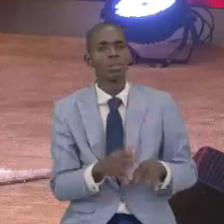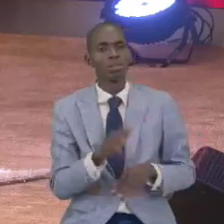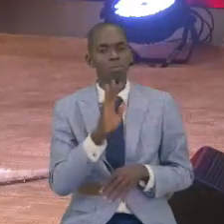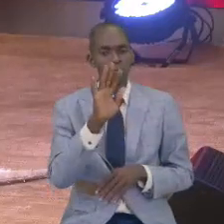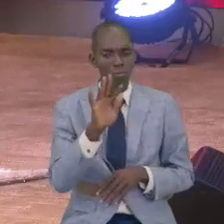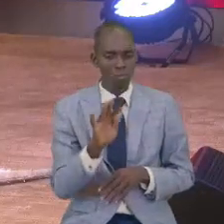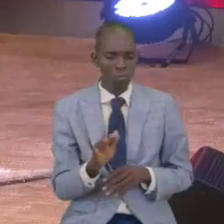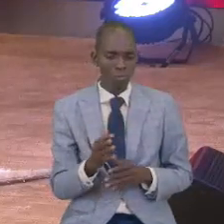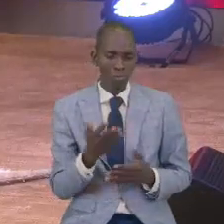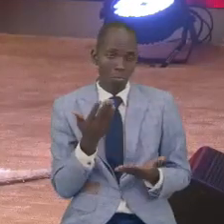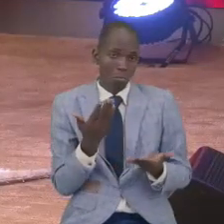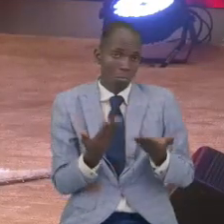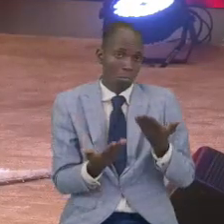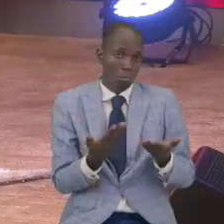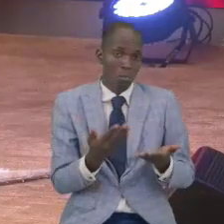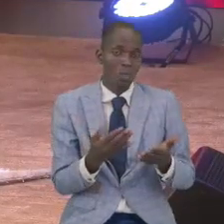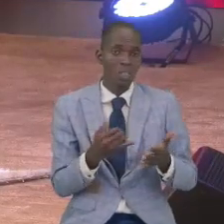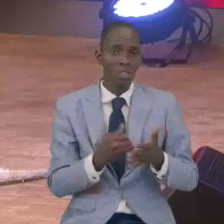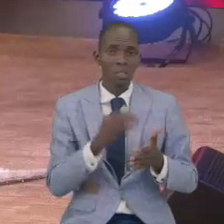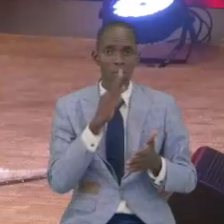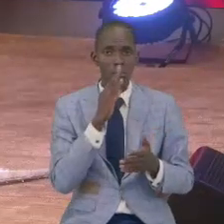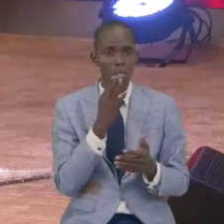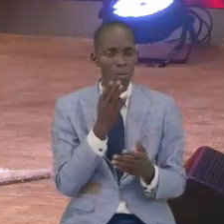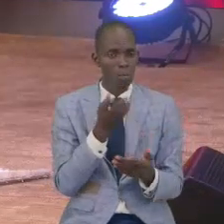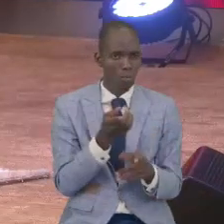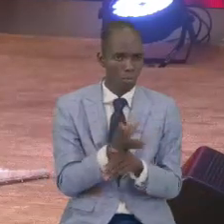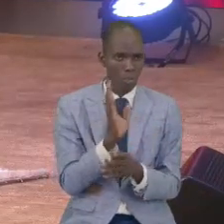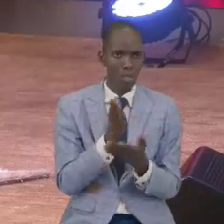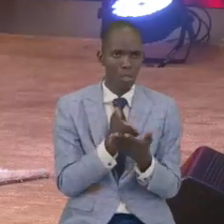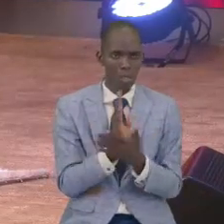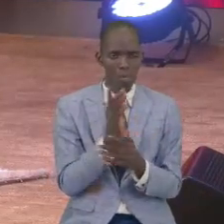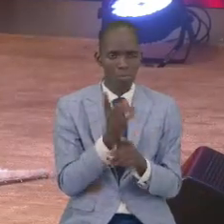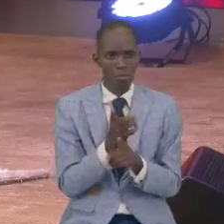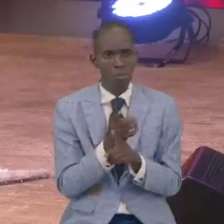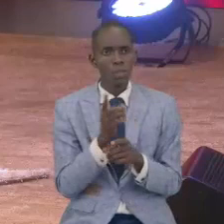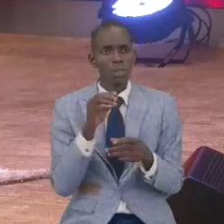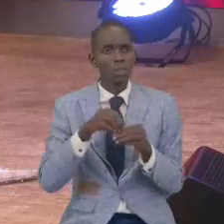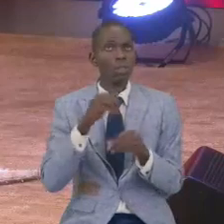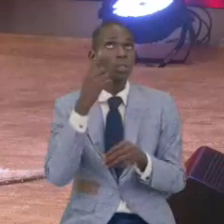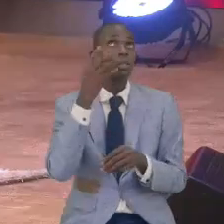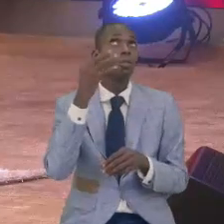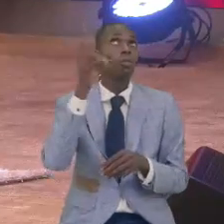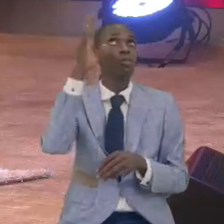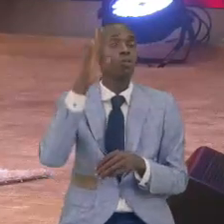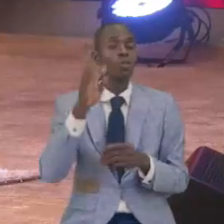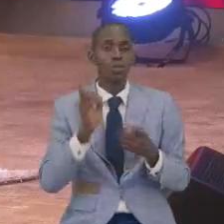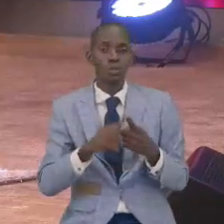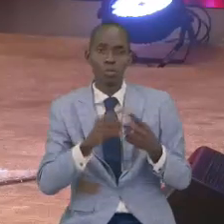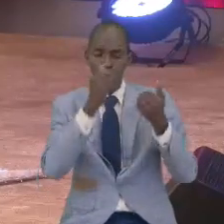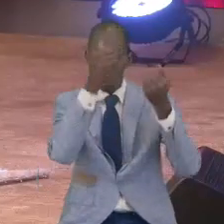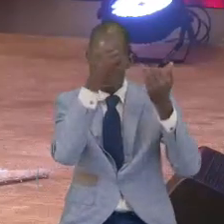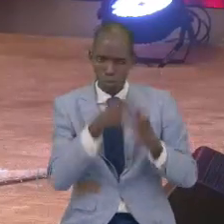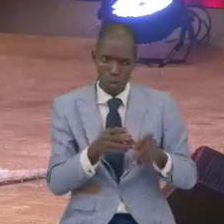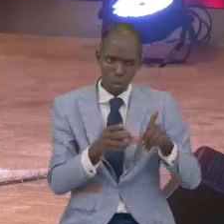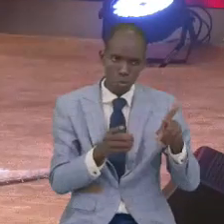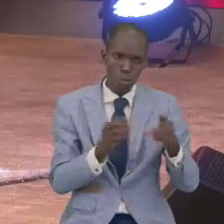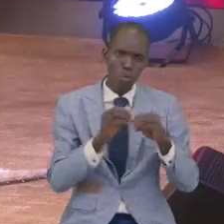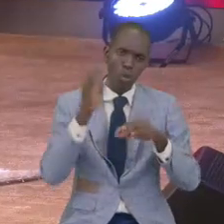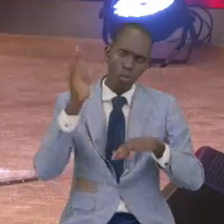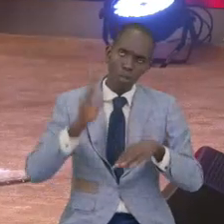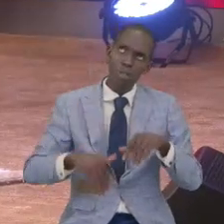whether it be right in the sight of God to hearken unto you more than unto